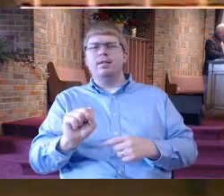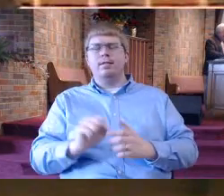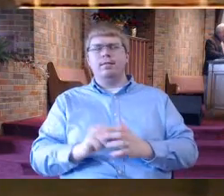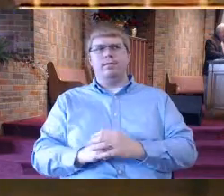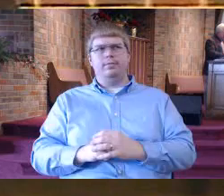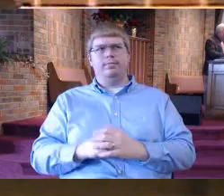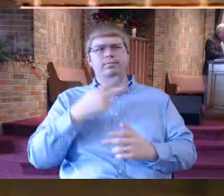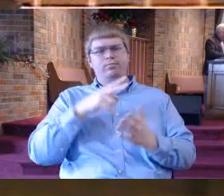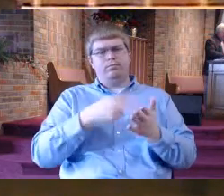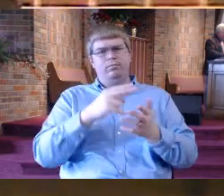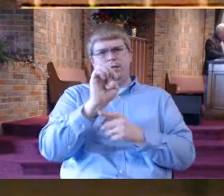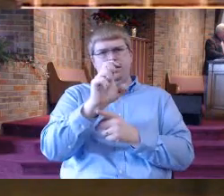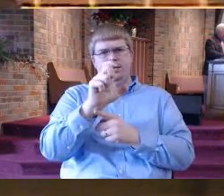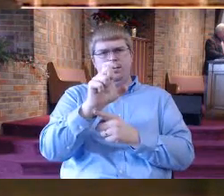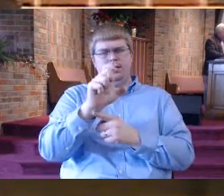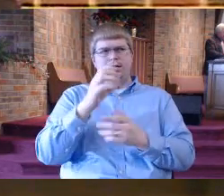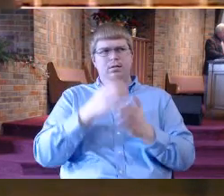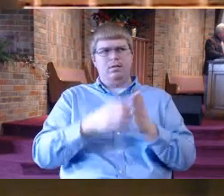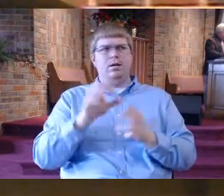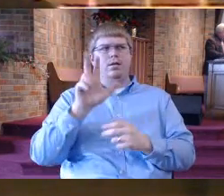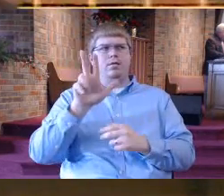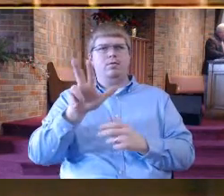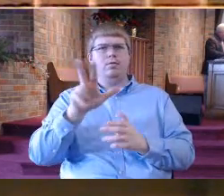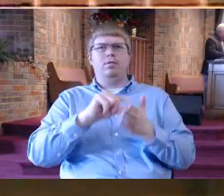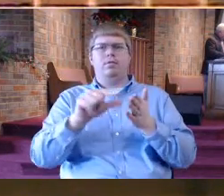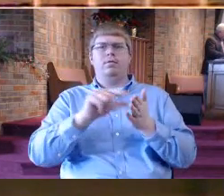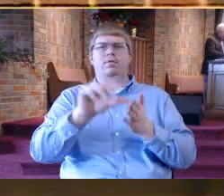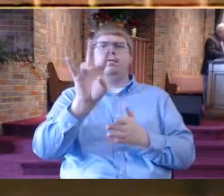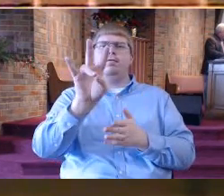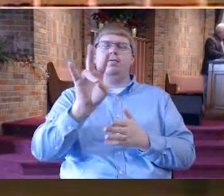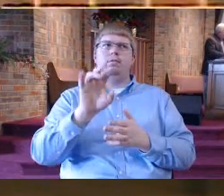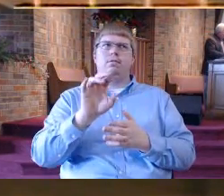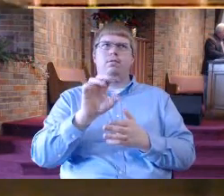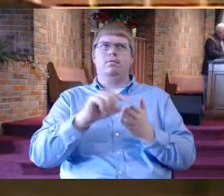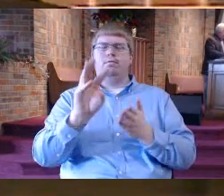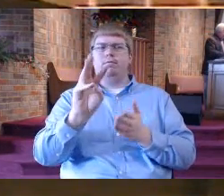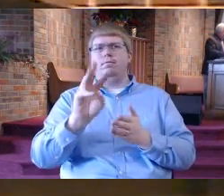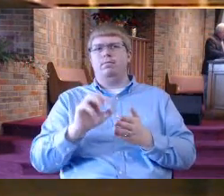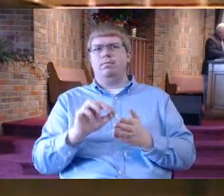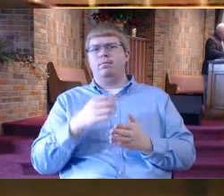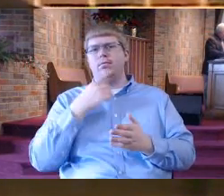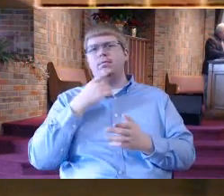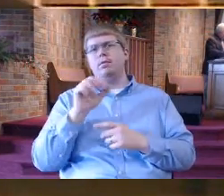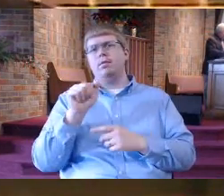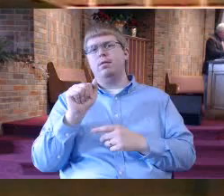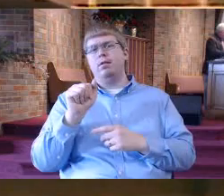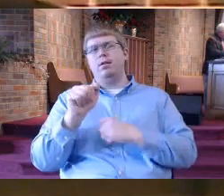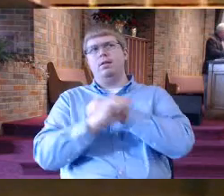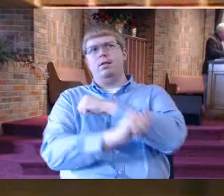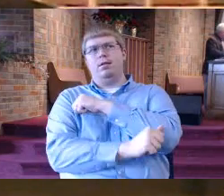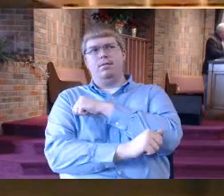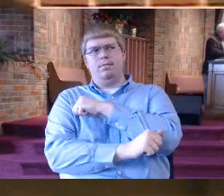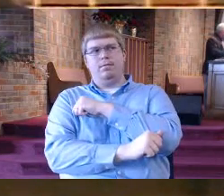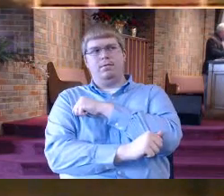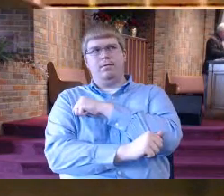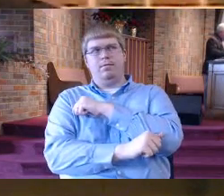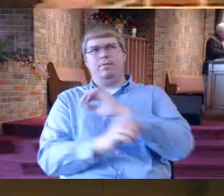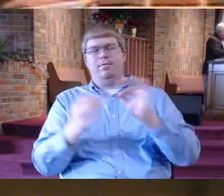Exodus chapter 3, verse 6. Abraham, I'll get my mind around